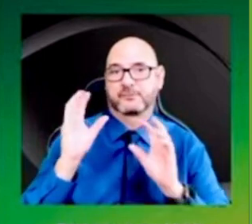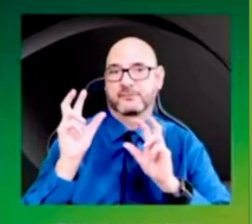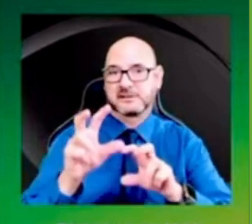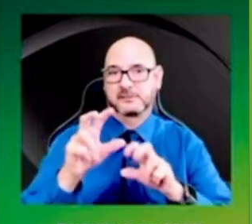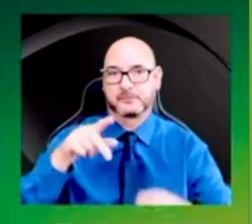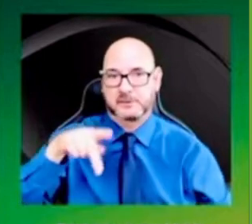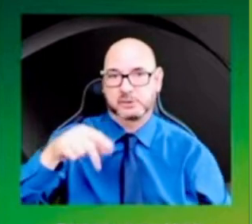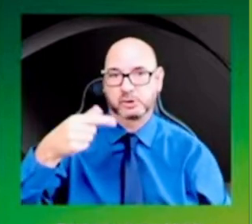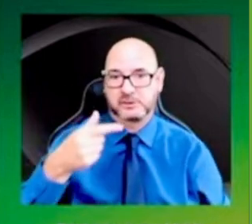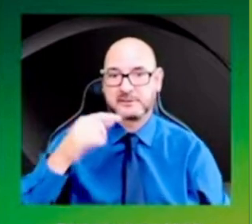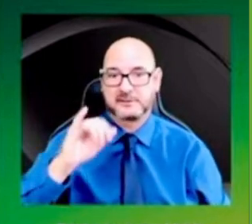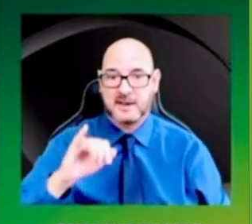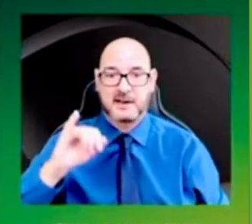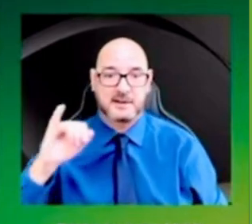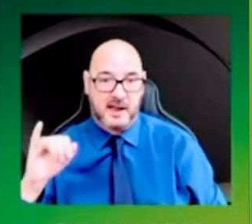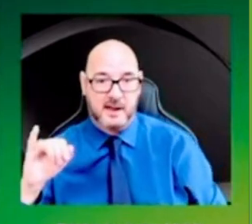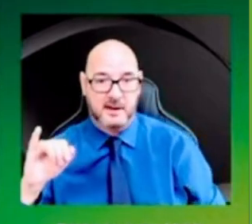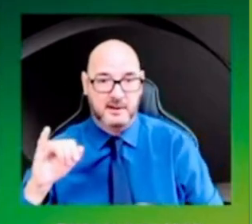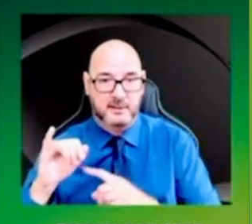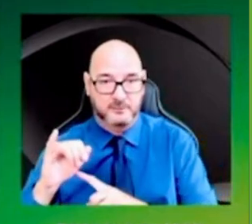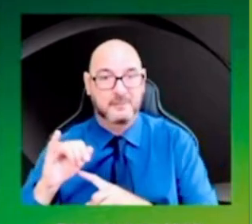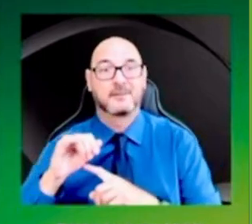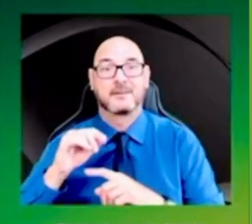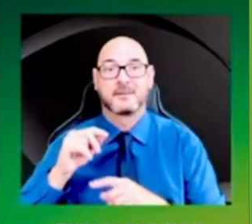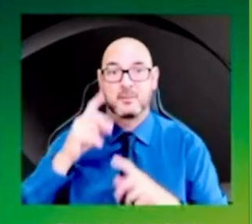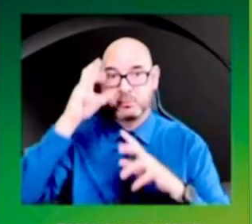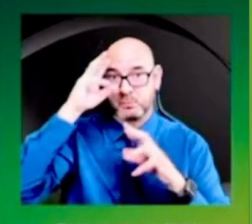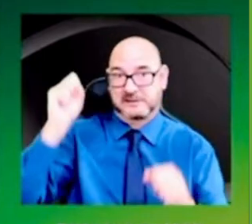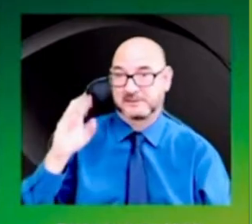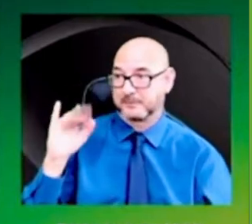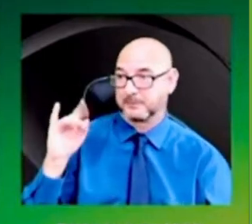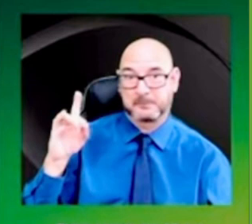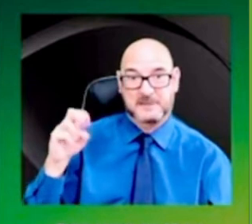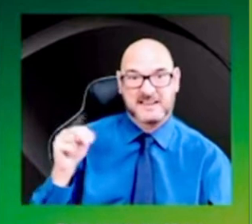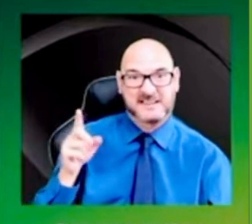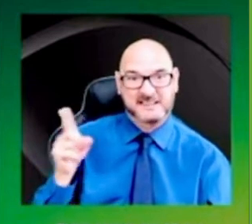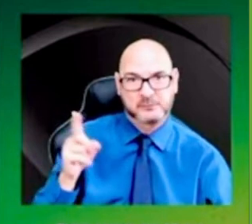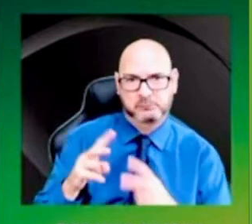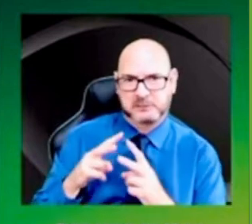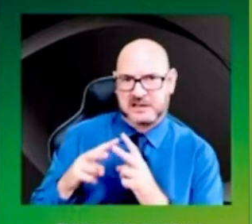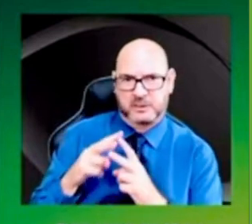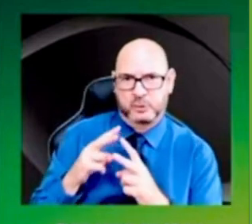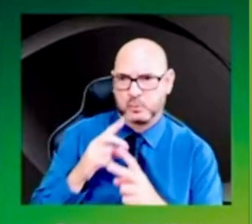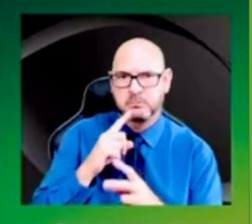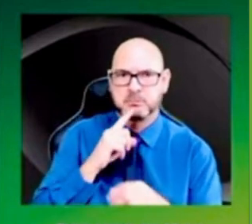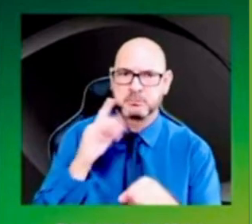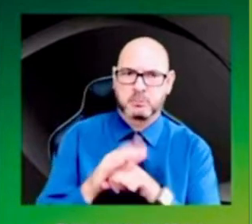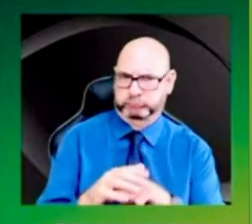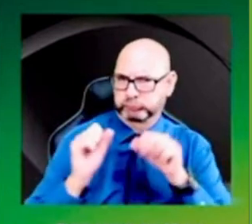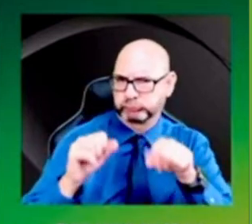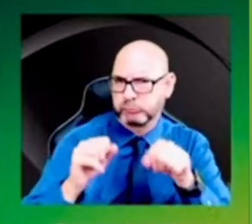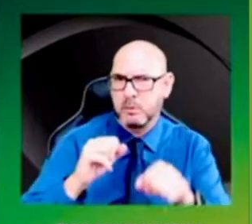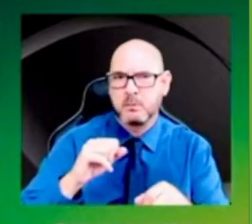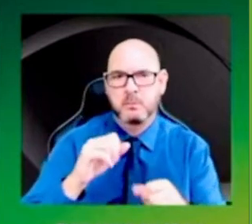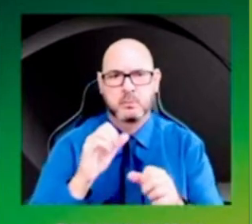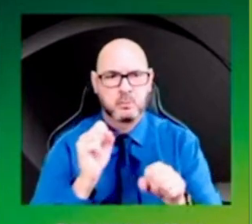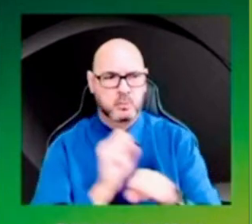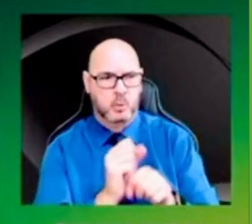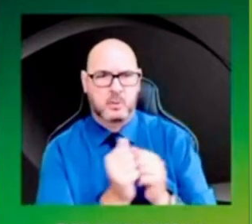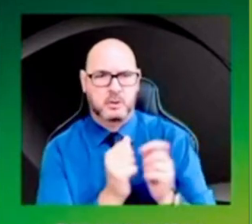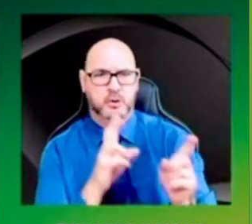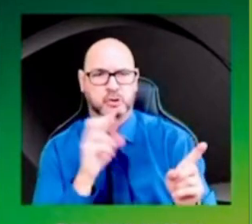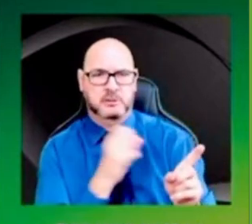And President Biden, through these initiatives, has pledged to work with the United States Congress to invest